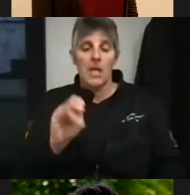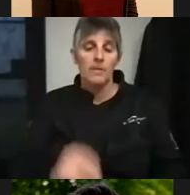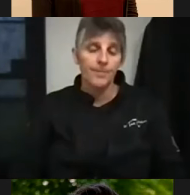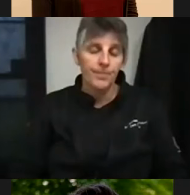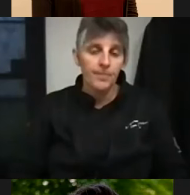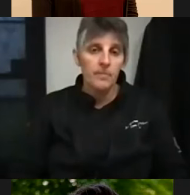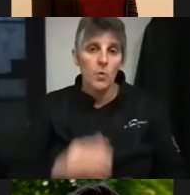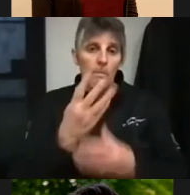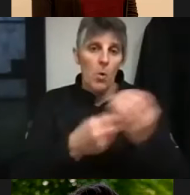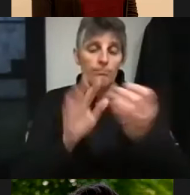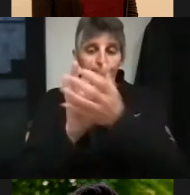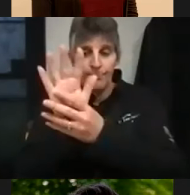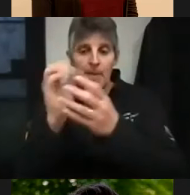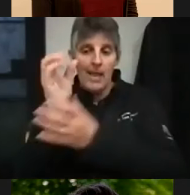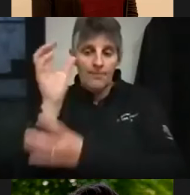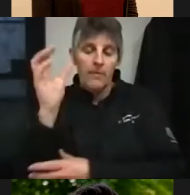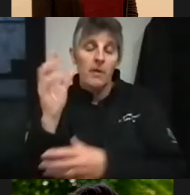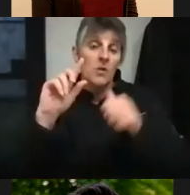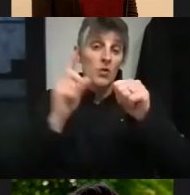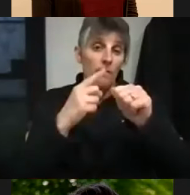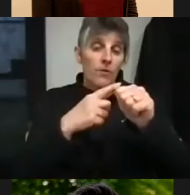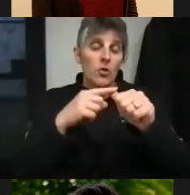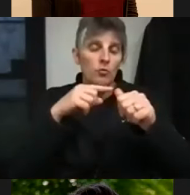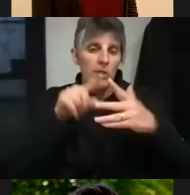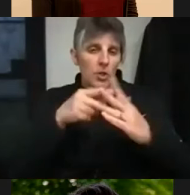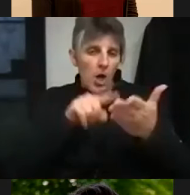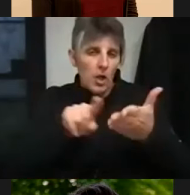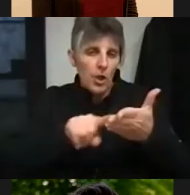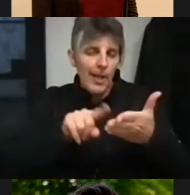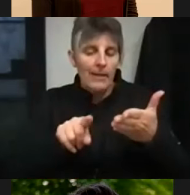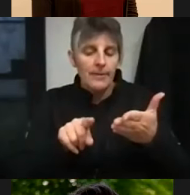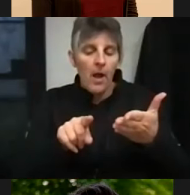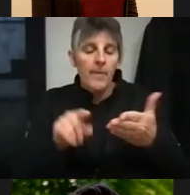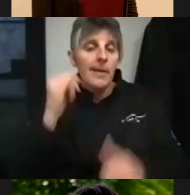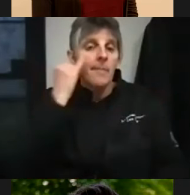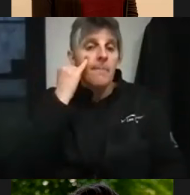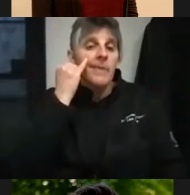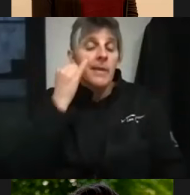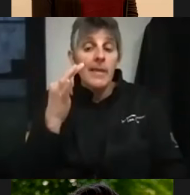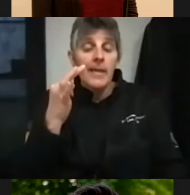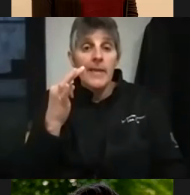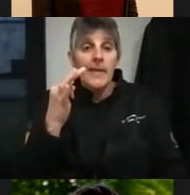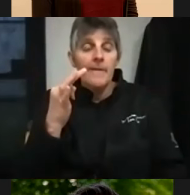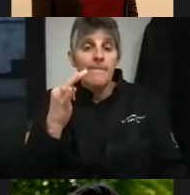We look at, so first we started to look at if the